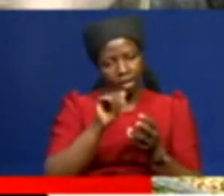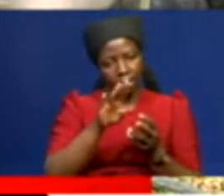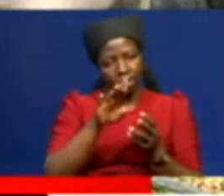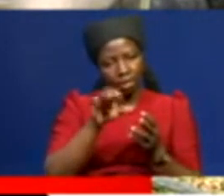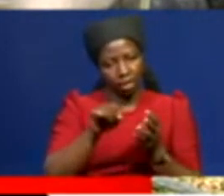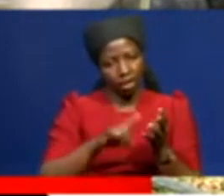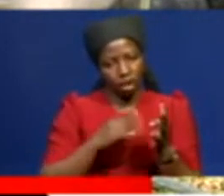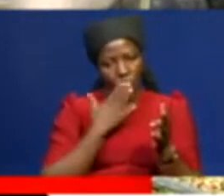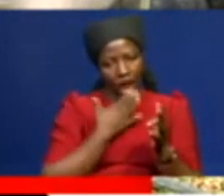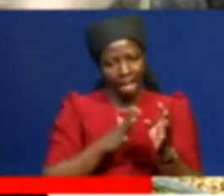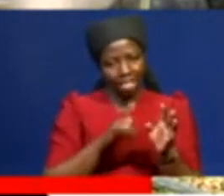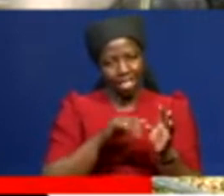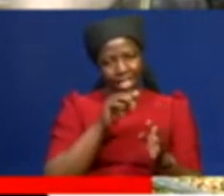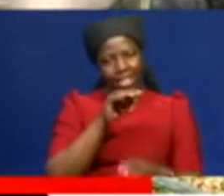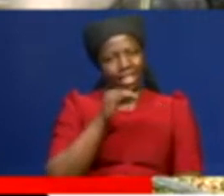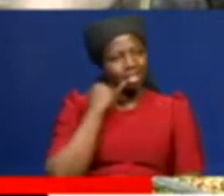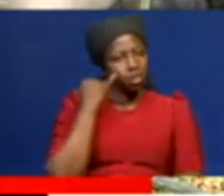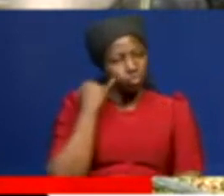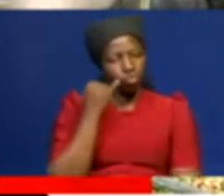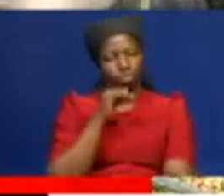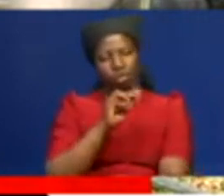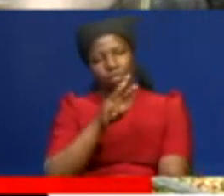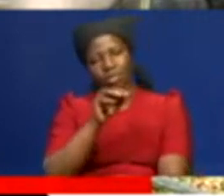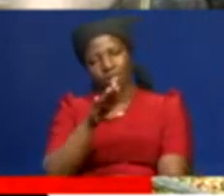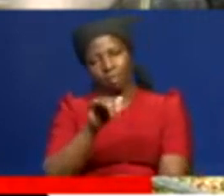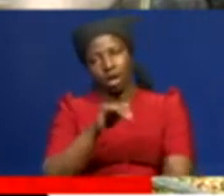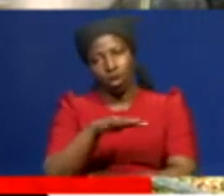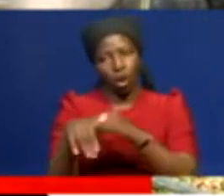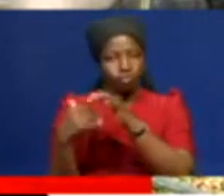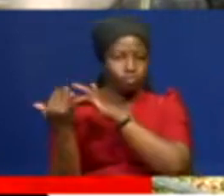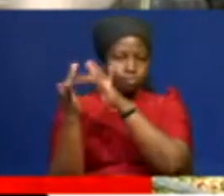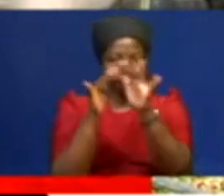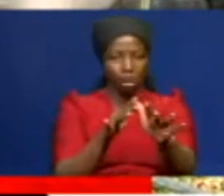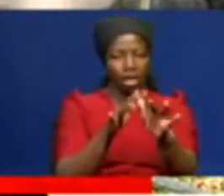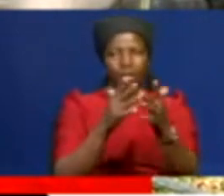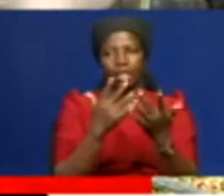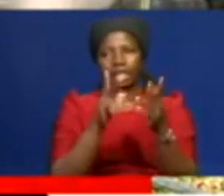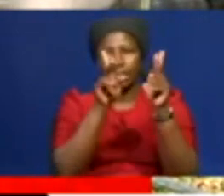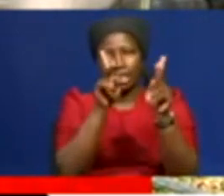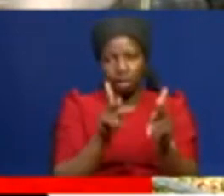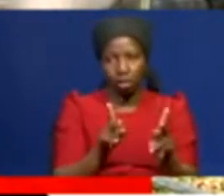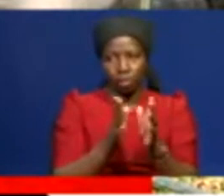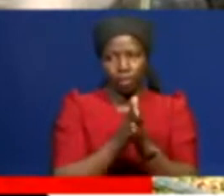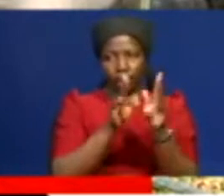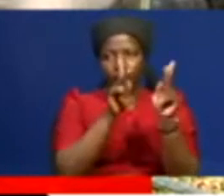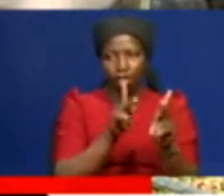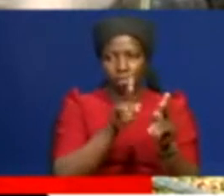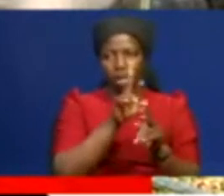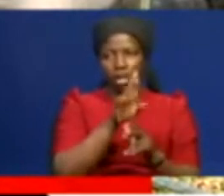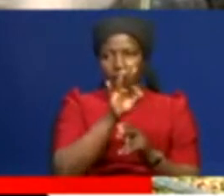Nakuru, Mwamba, name them. And so to our boys in Kisumu, I just want to tell the boys that Kisumu RFC are title